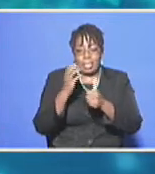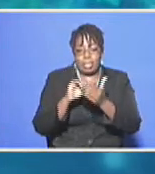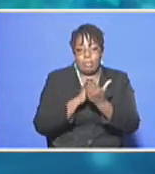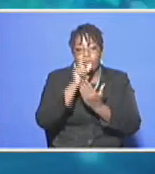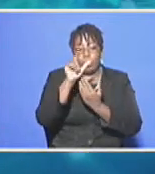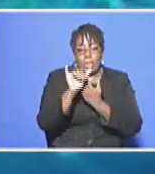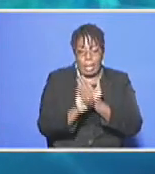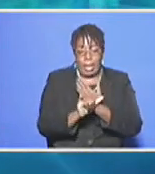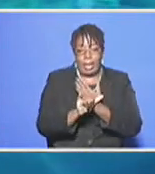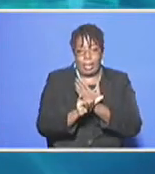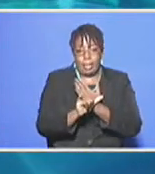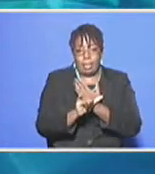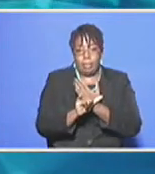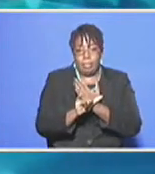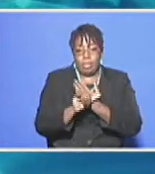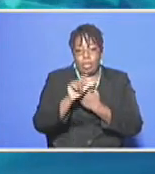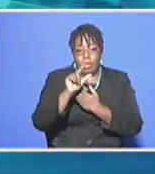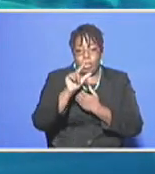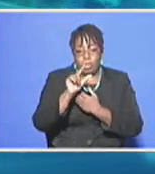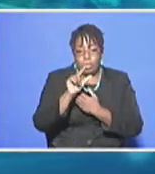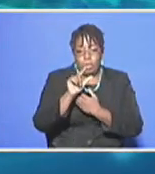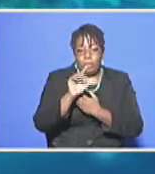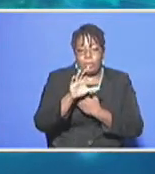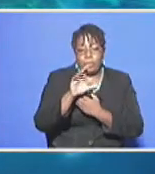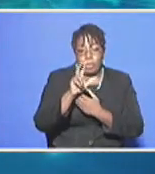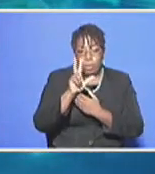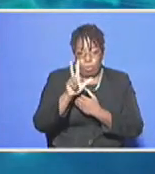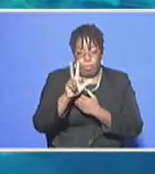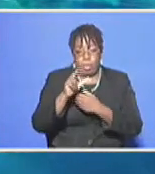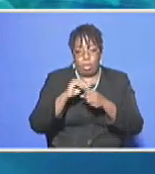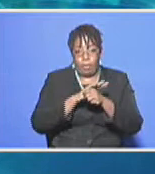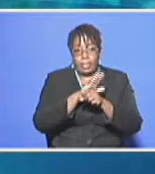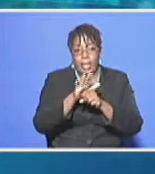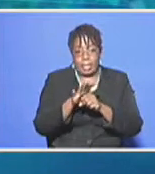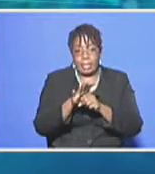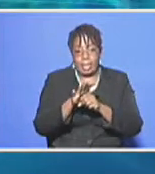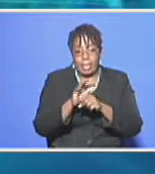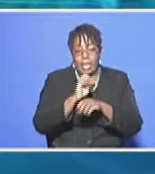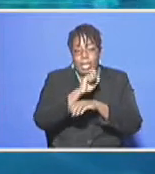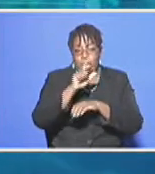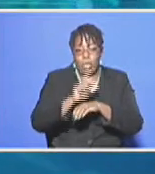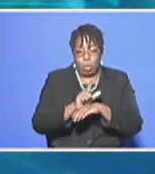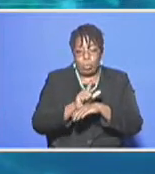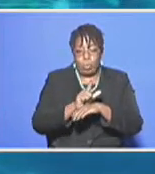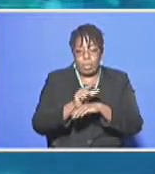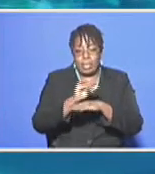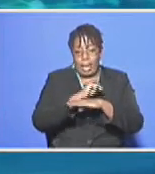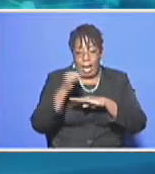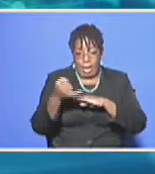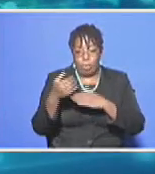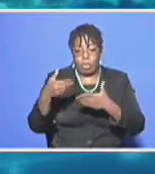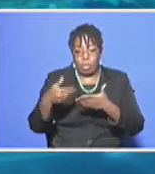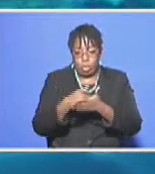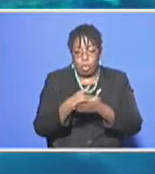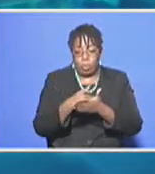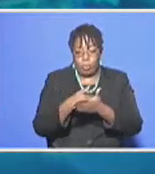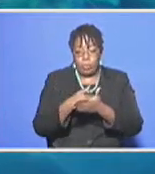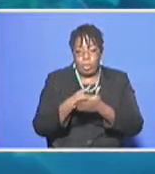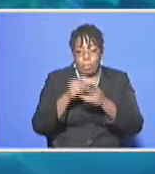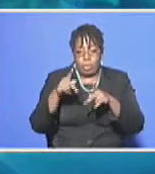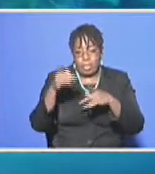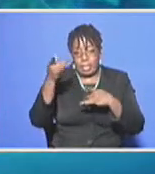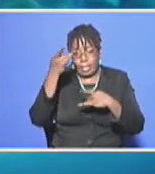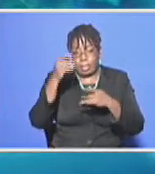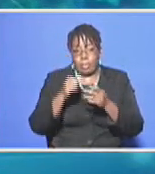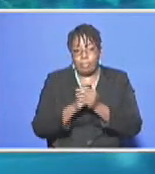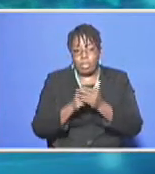in 53 and 23 COVID-19 cases, respectively. Eleuthera among the islands with new infections. A closer look at cases